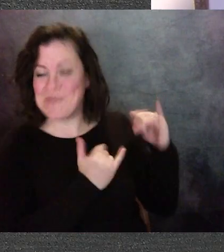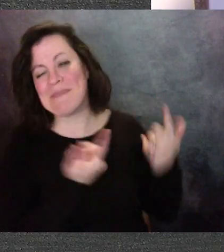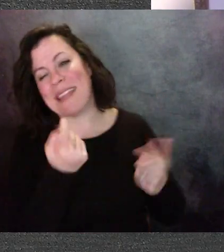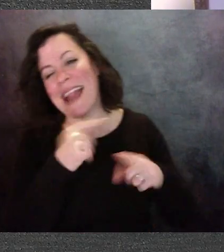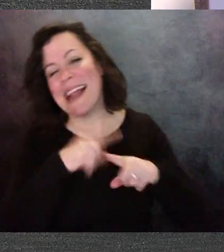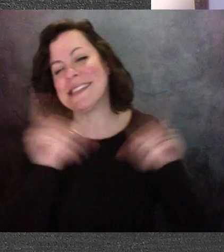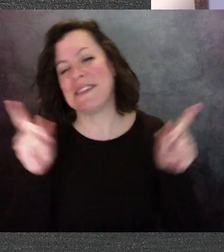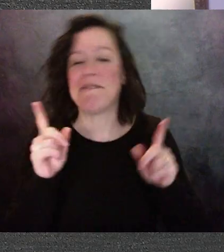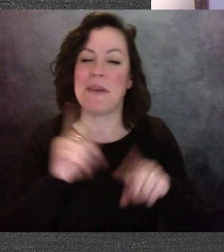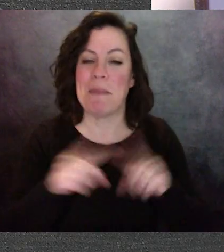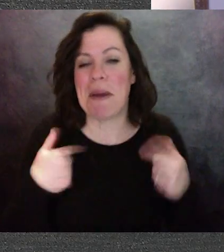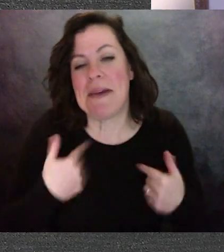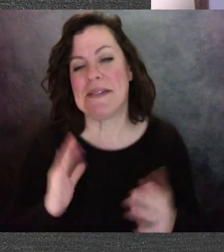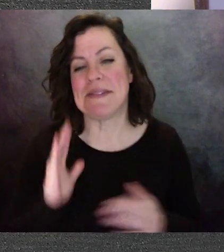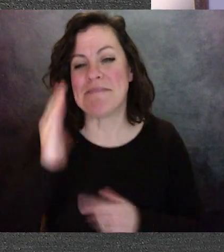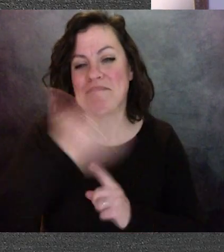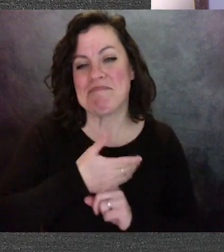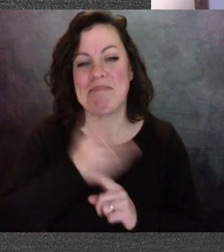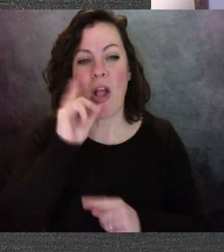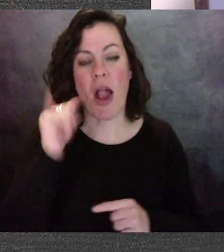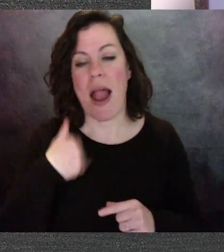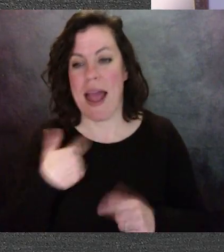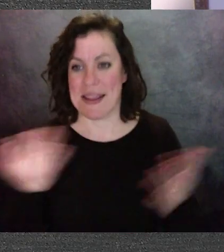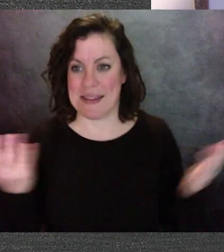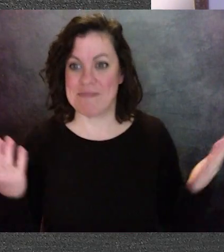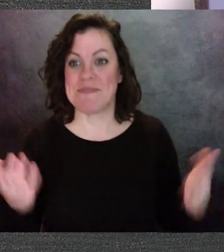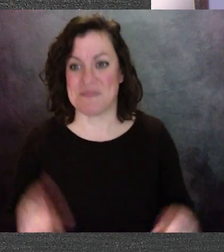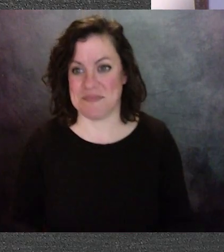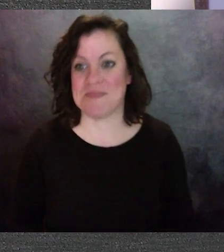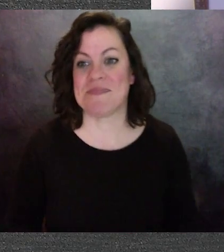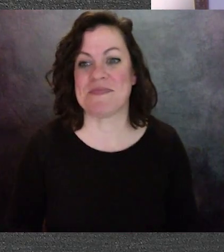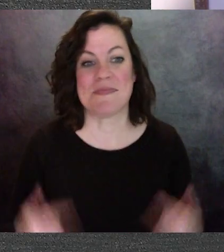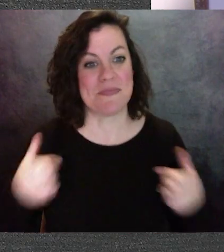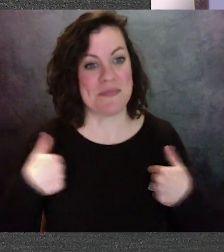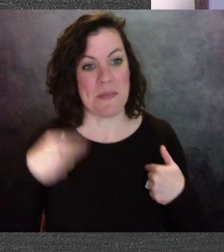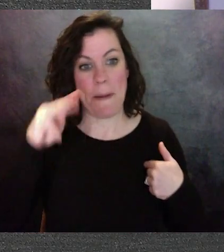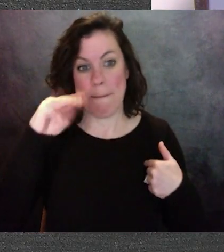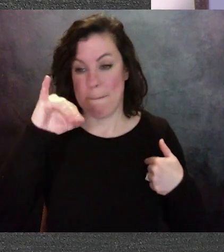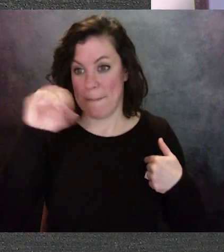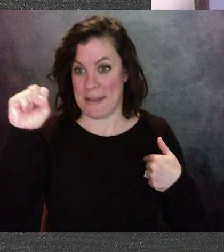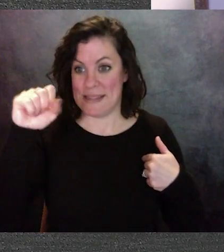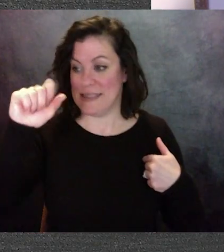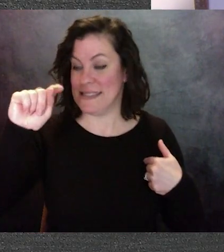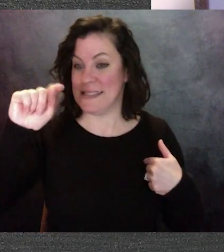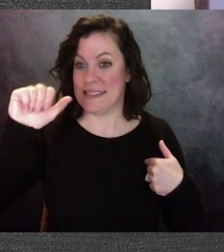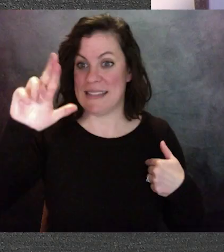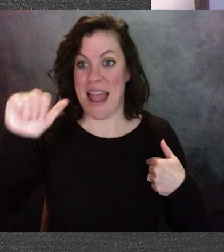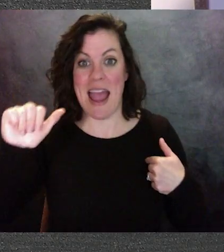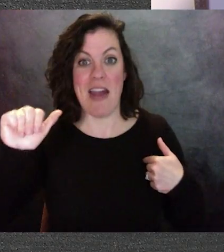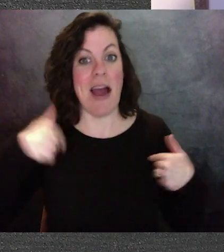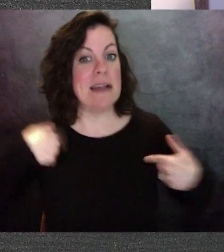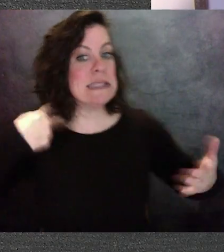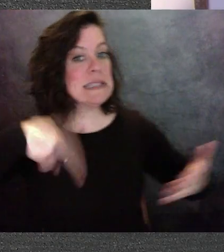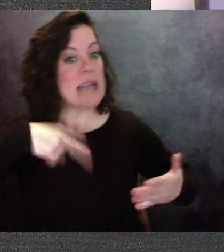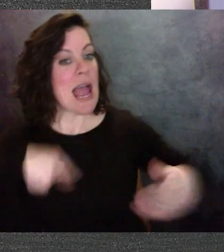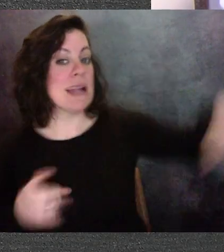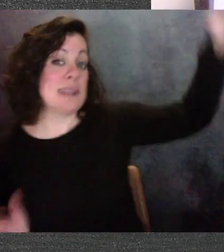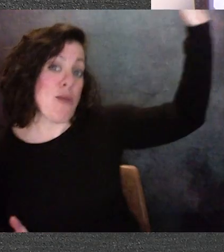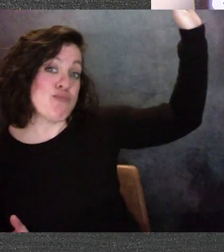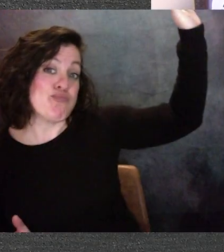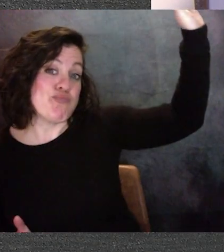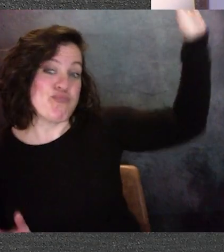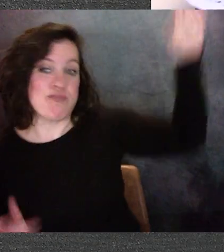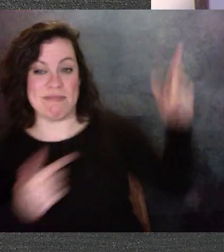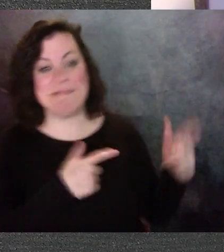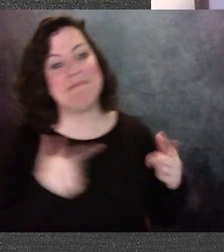pretend. And I made my Miss Tara dancing and I added my name and a string and turned it into a necklace. It's fun to create,